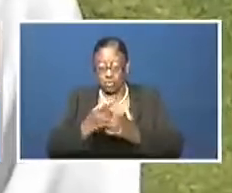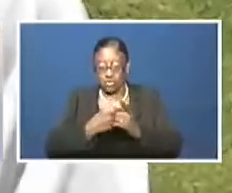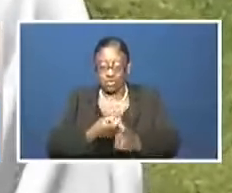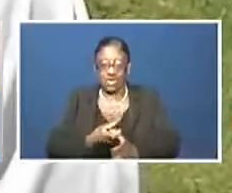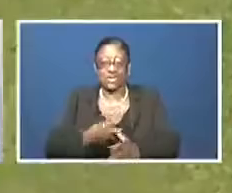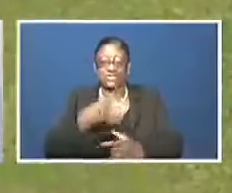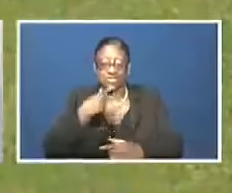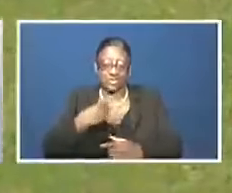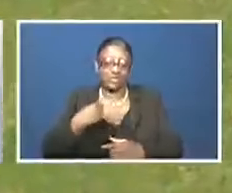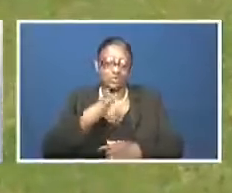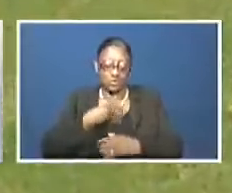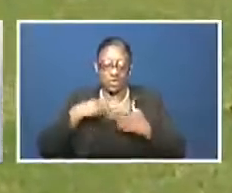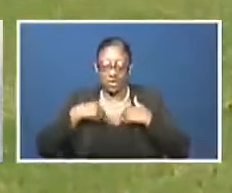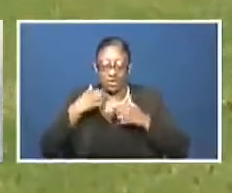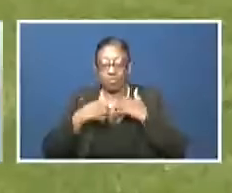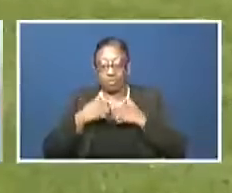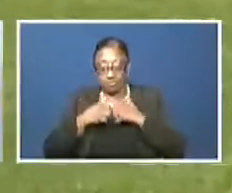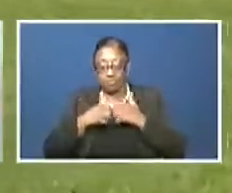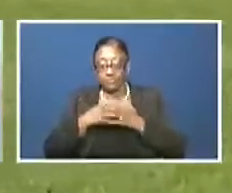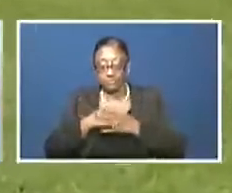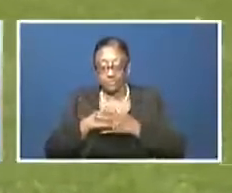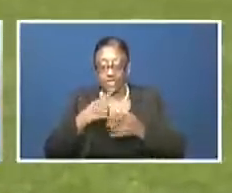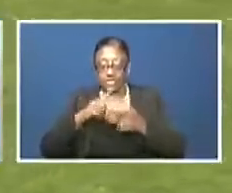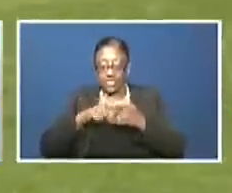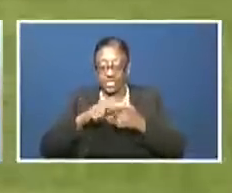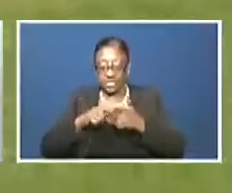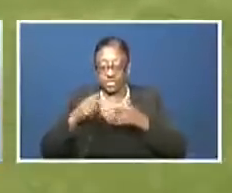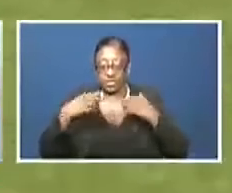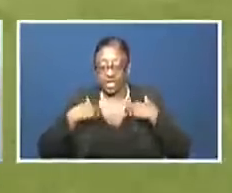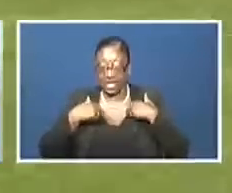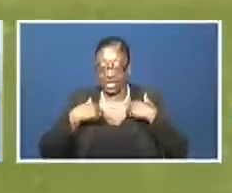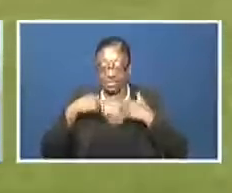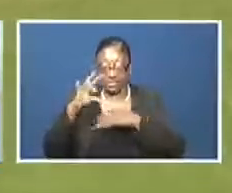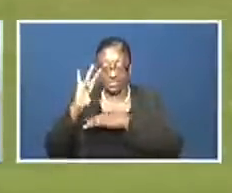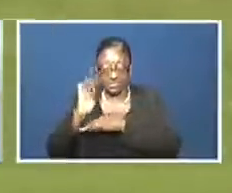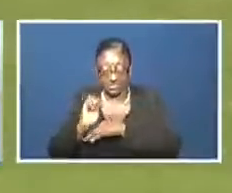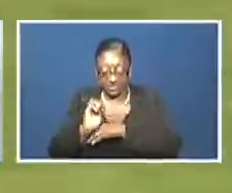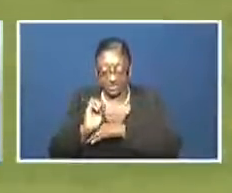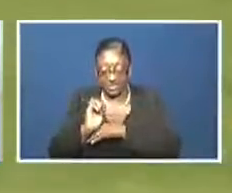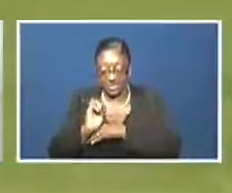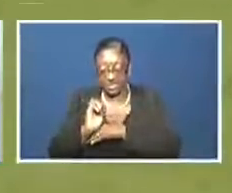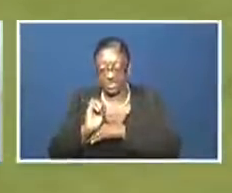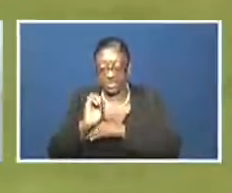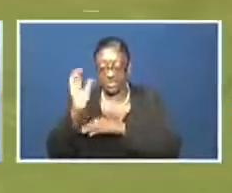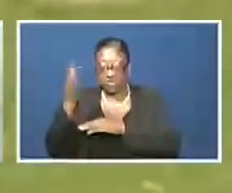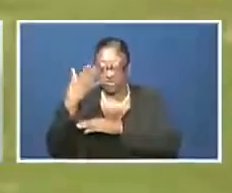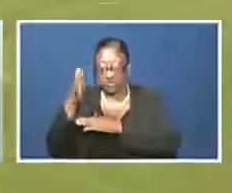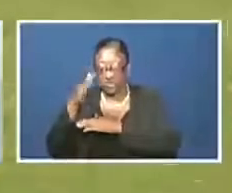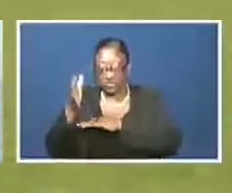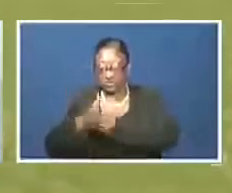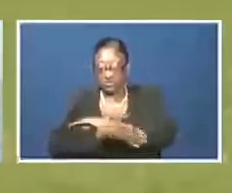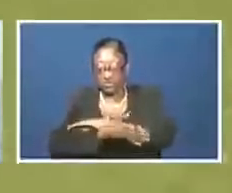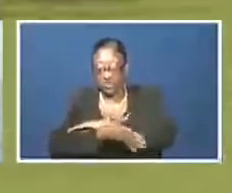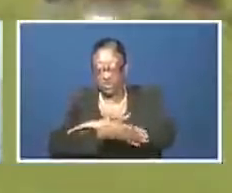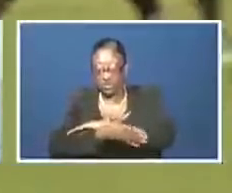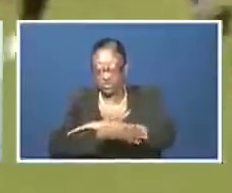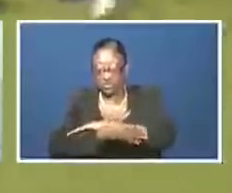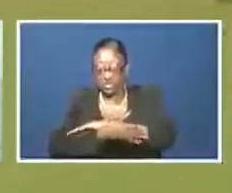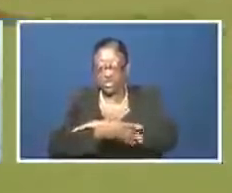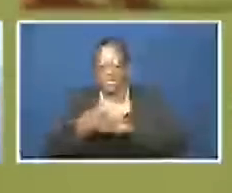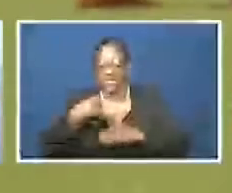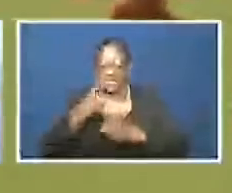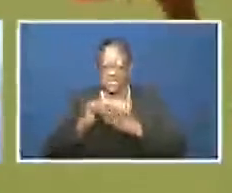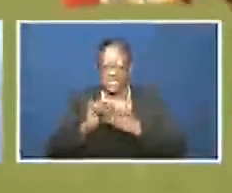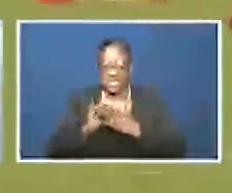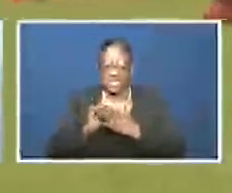been our downfall. On the men's side, it will be a rivalry renewed between the 70s Predators and the Avengers Flag Football Club. The emotions would run